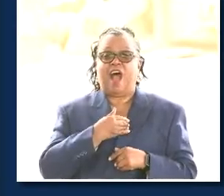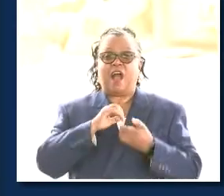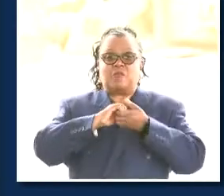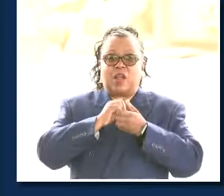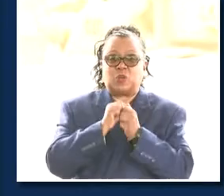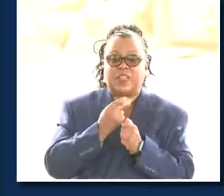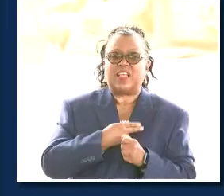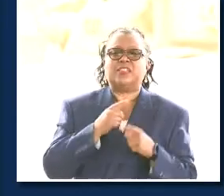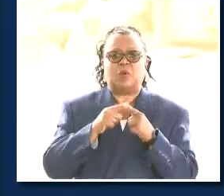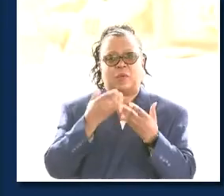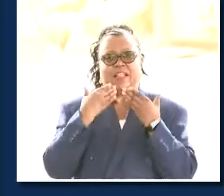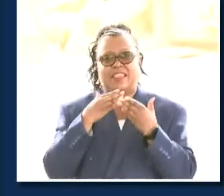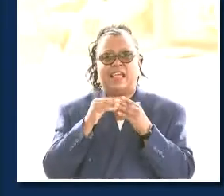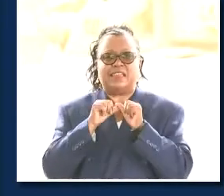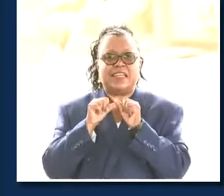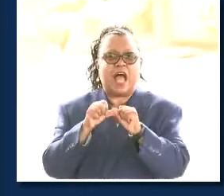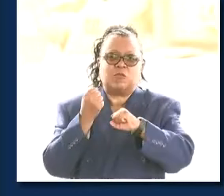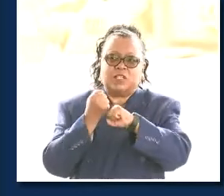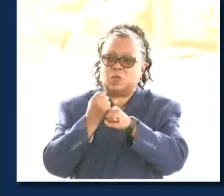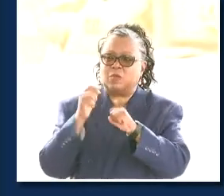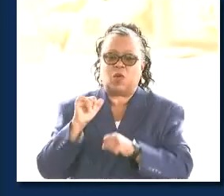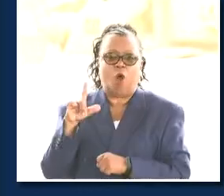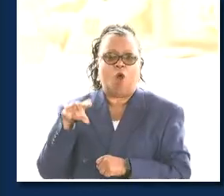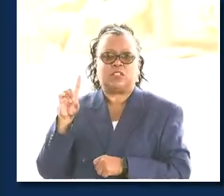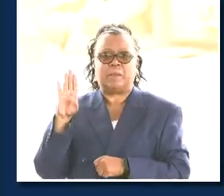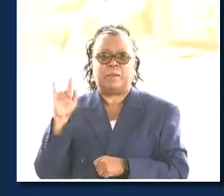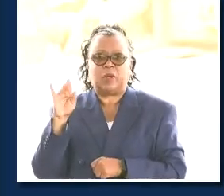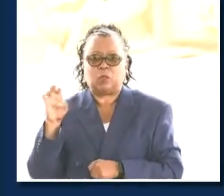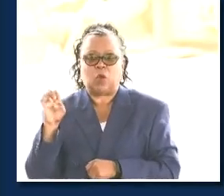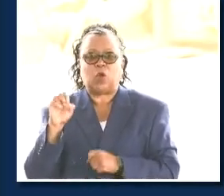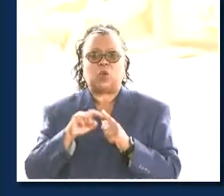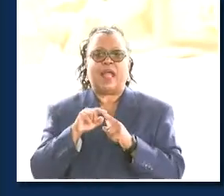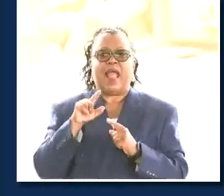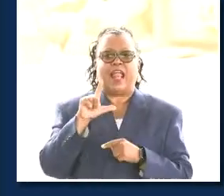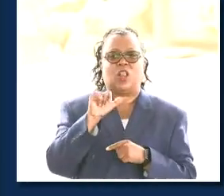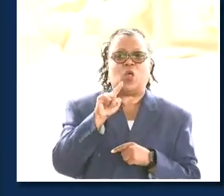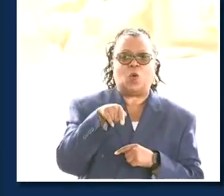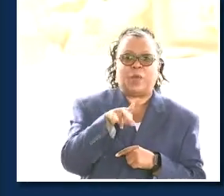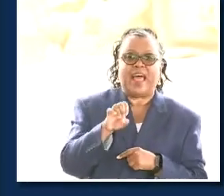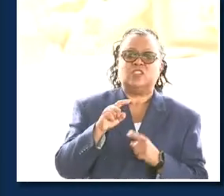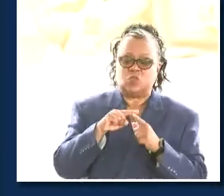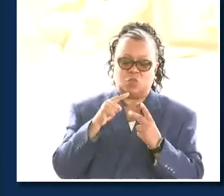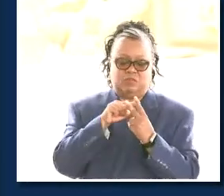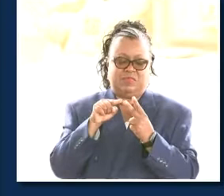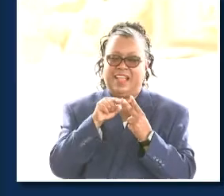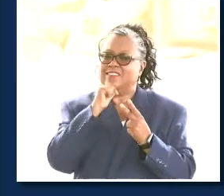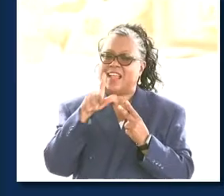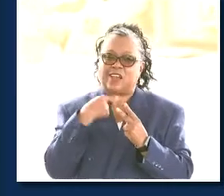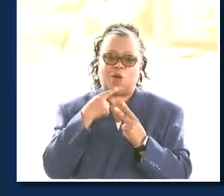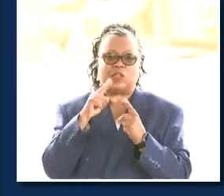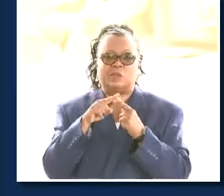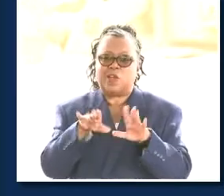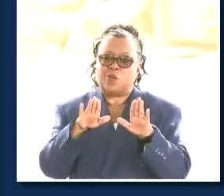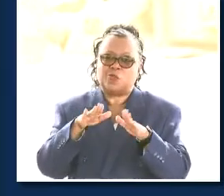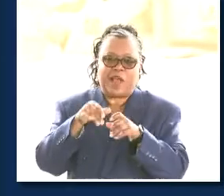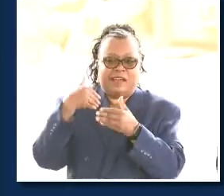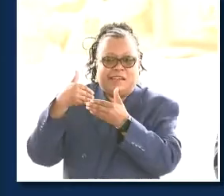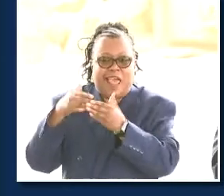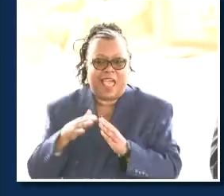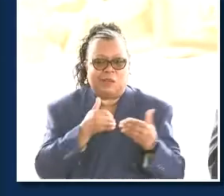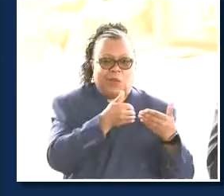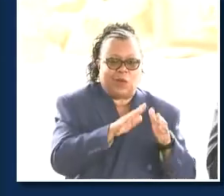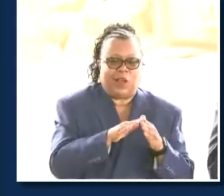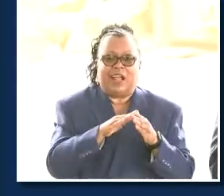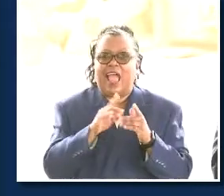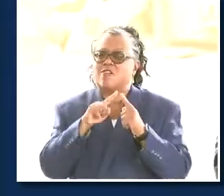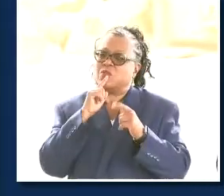us, but I do want to thank the ongoing support from Alderman Burke and Alderman Lopez, who have not only going to be a great neighbor, they've been